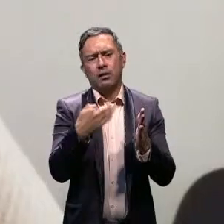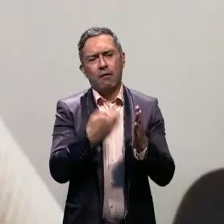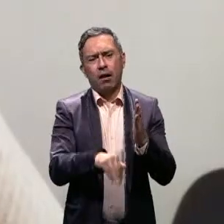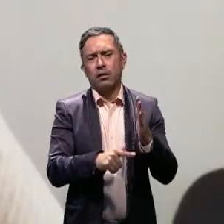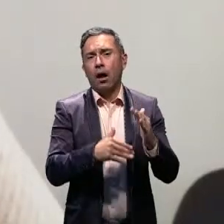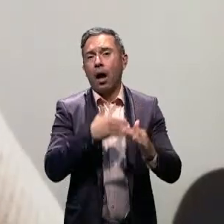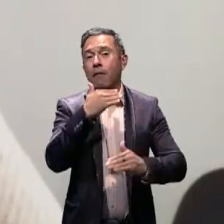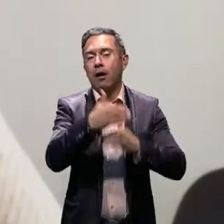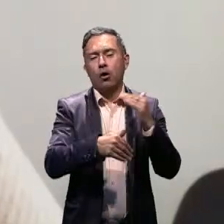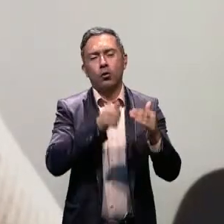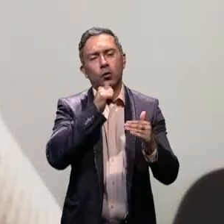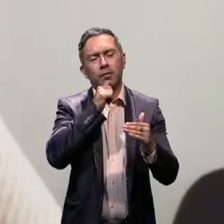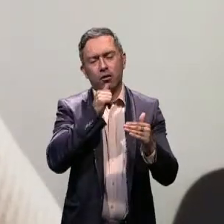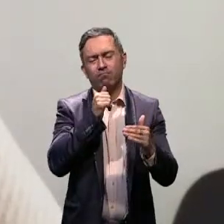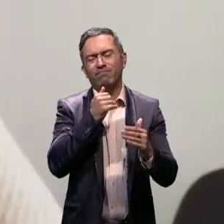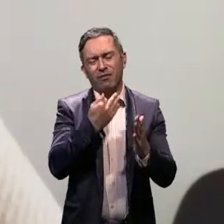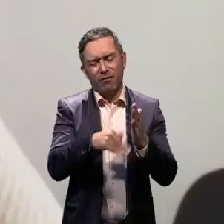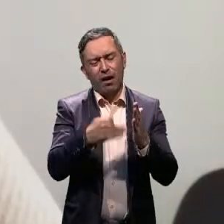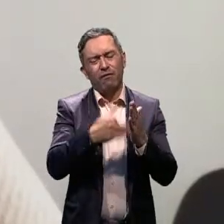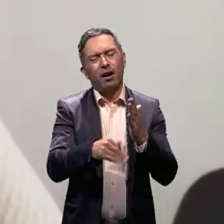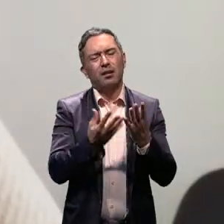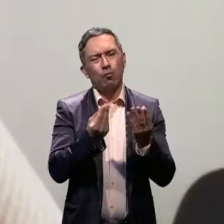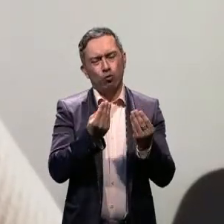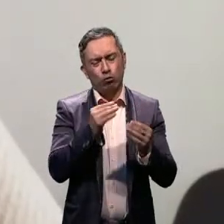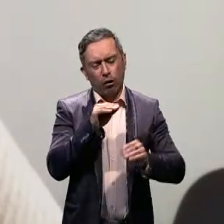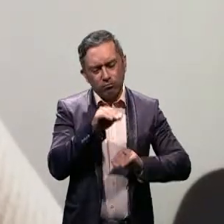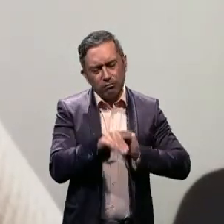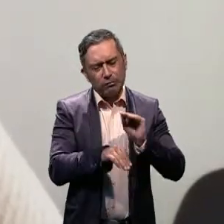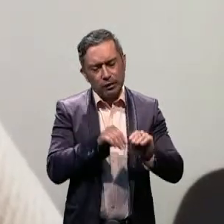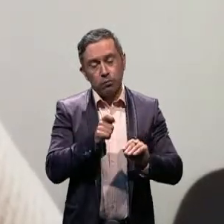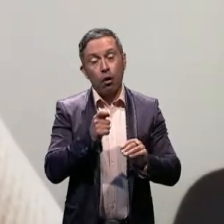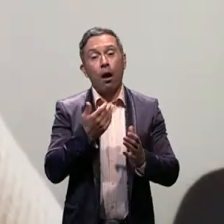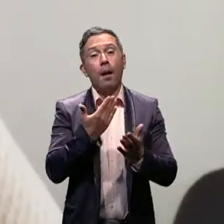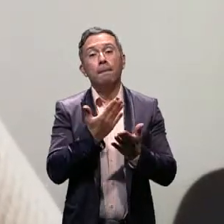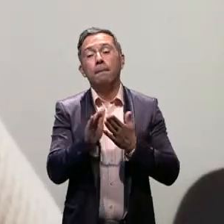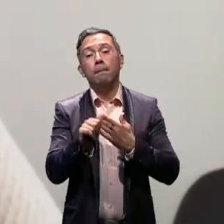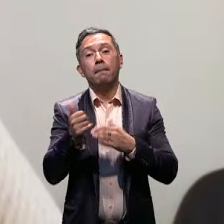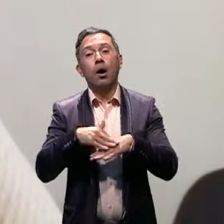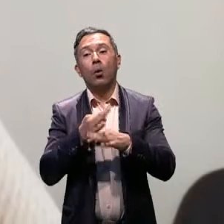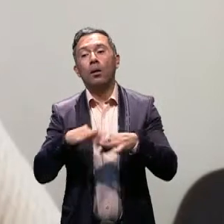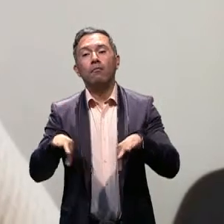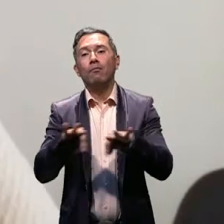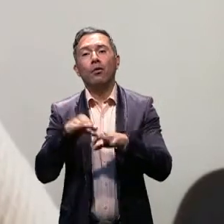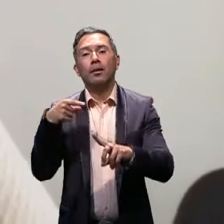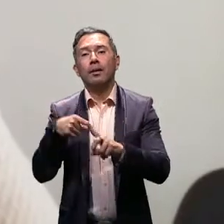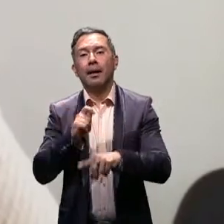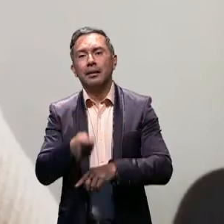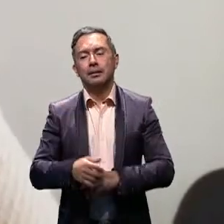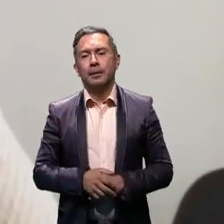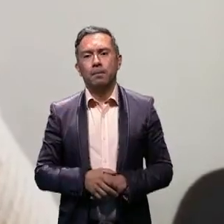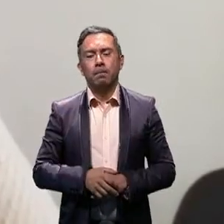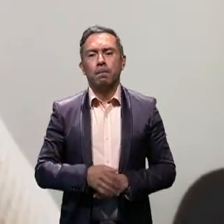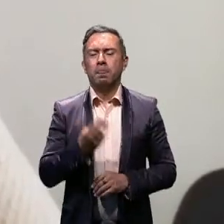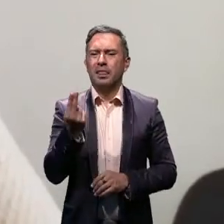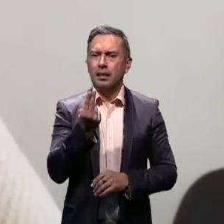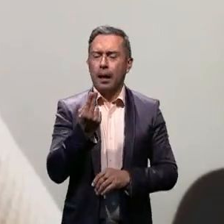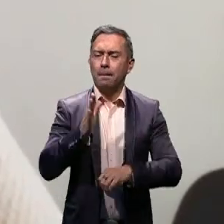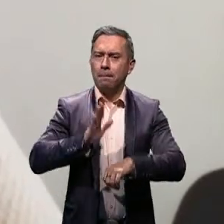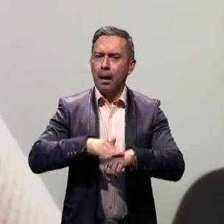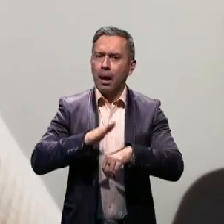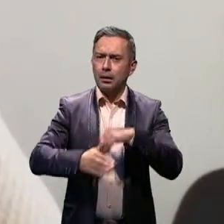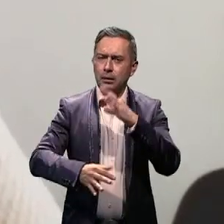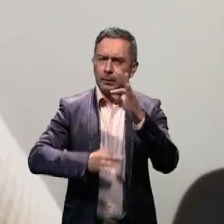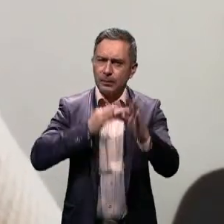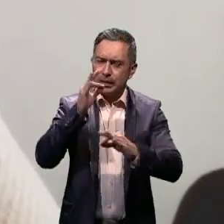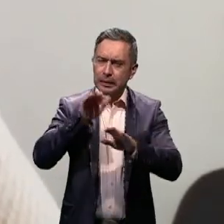lots to do yet, what I think that what we are lacking on the one hand, and mainly in a fundamental manner, is